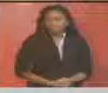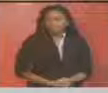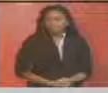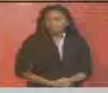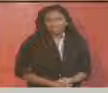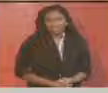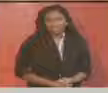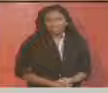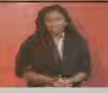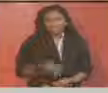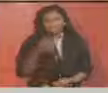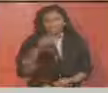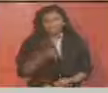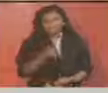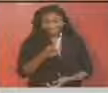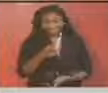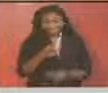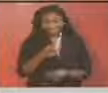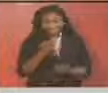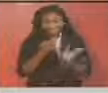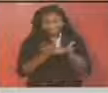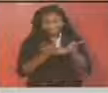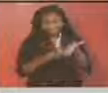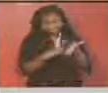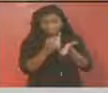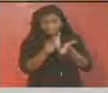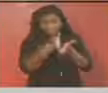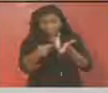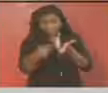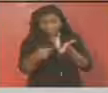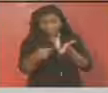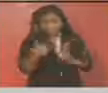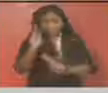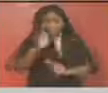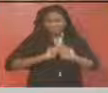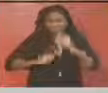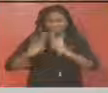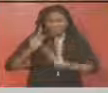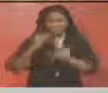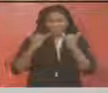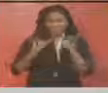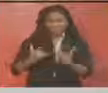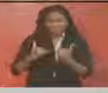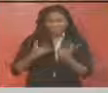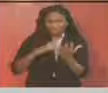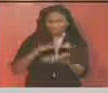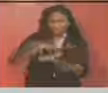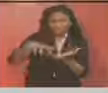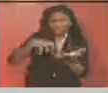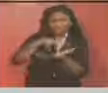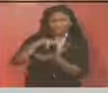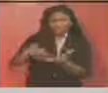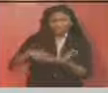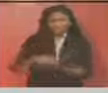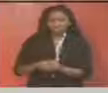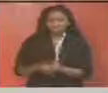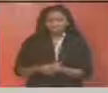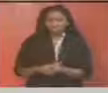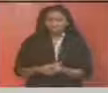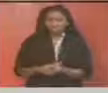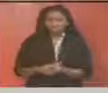In that vaccination plan, and this is where people are misconstruing the numbers, the cabinet